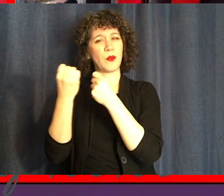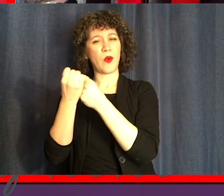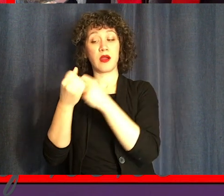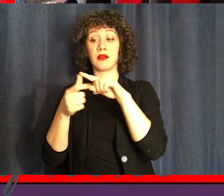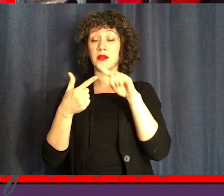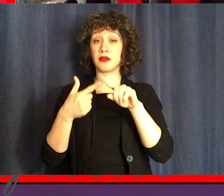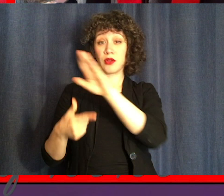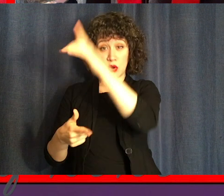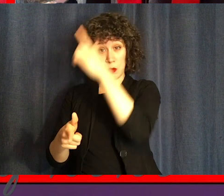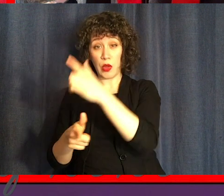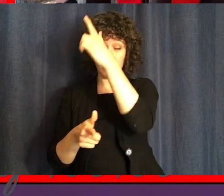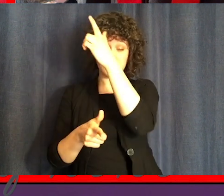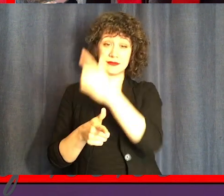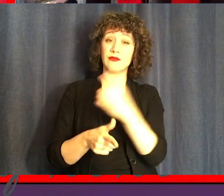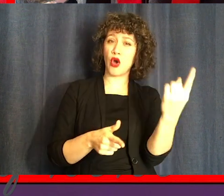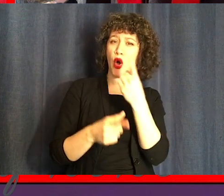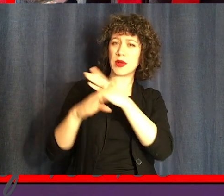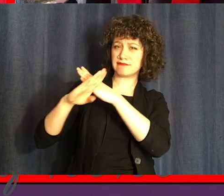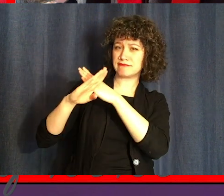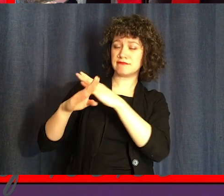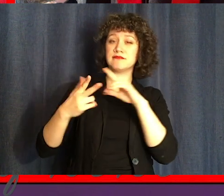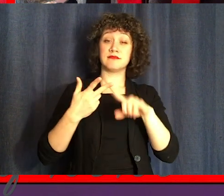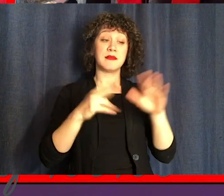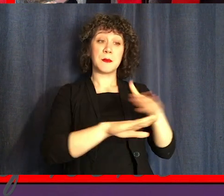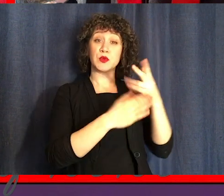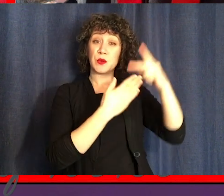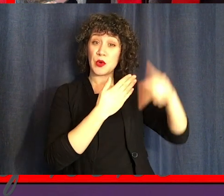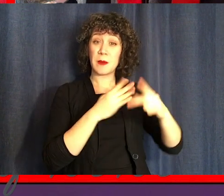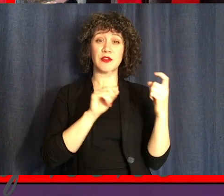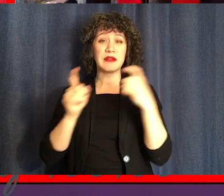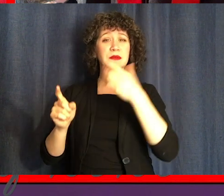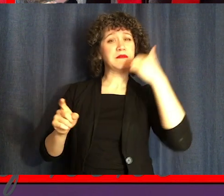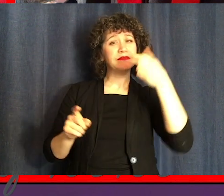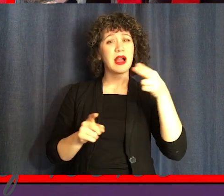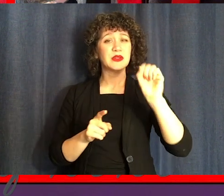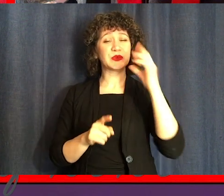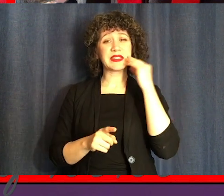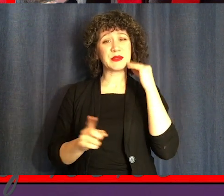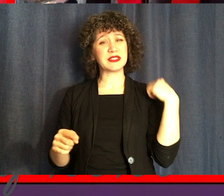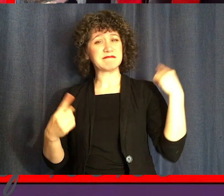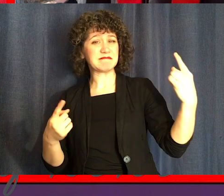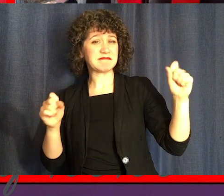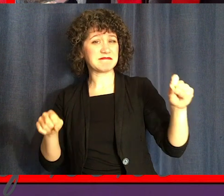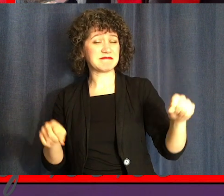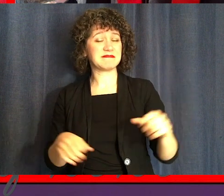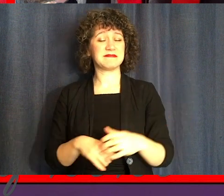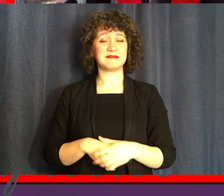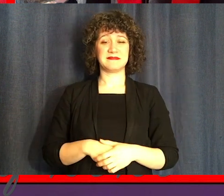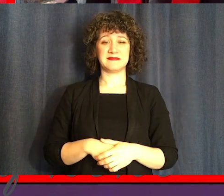for always having her back, the music program for giving her the best high school experience she could have.